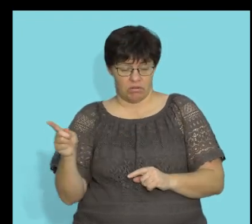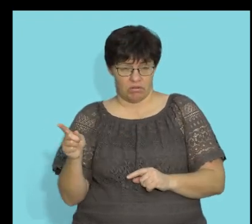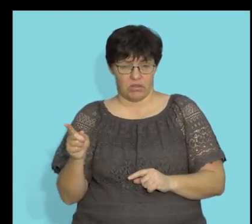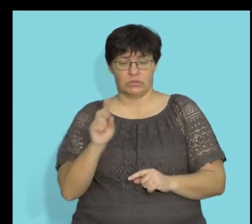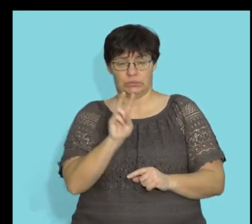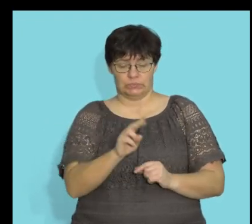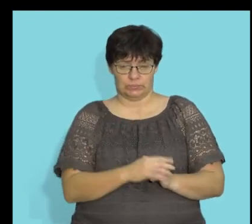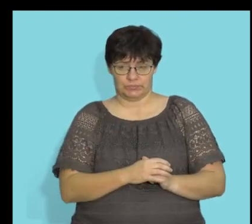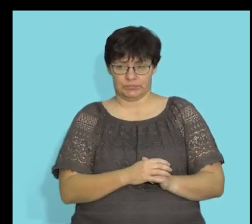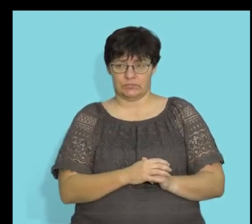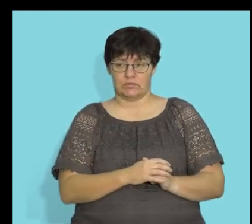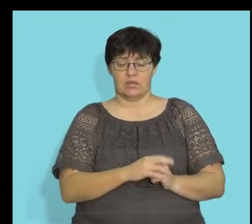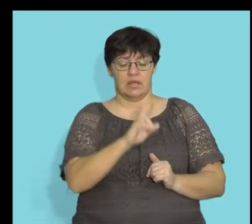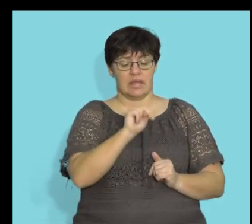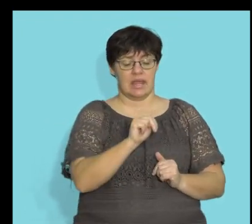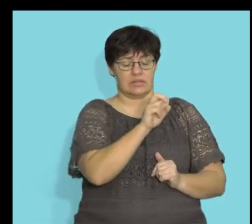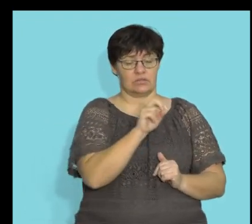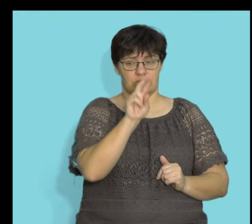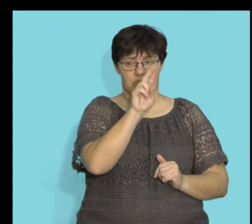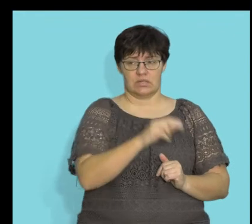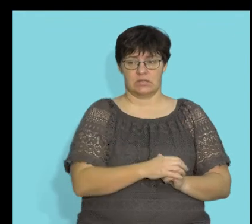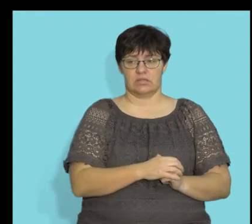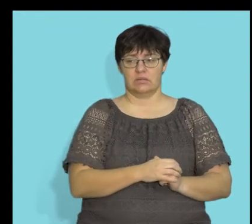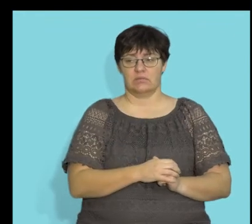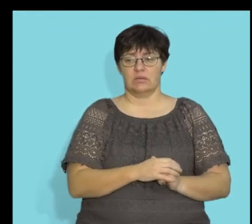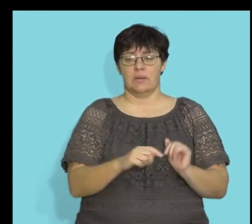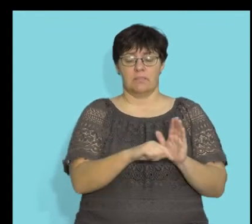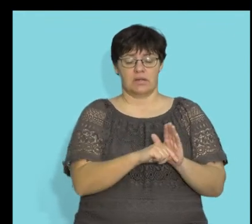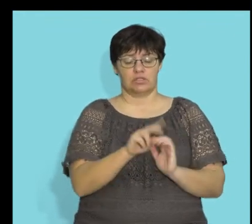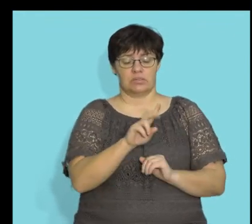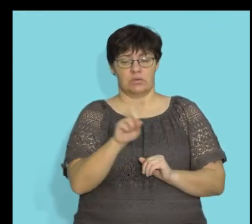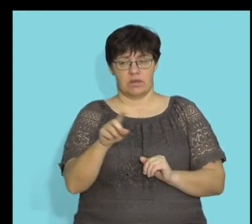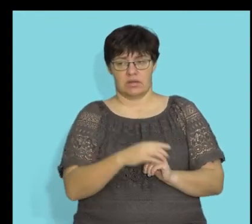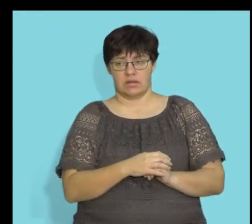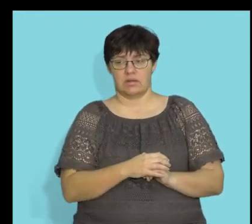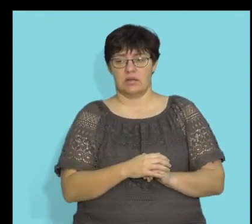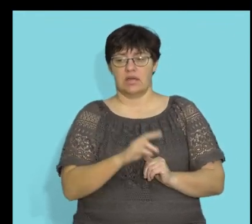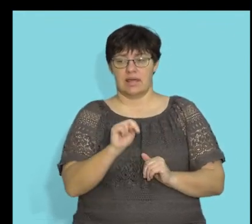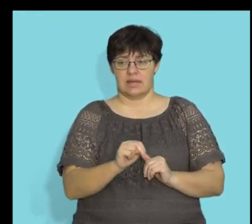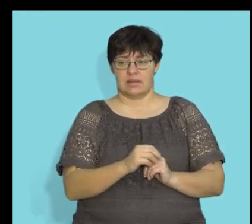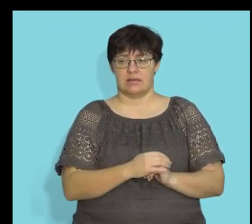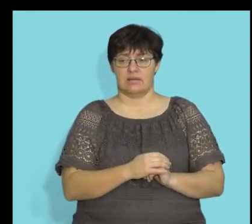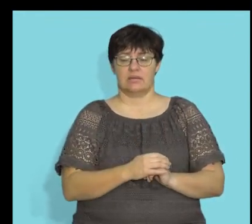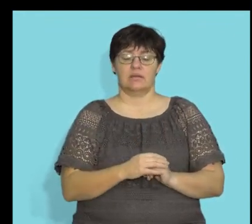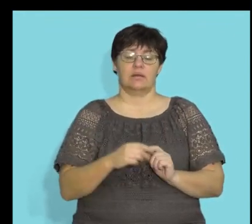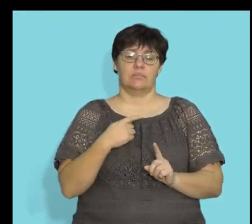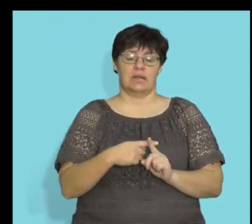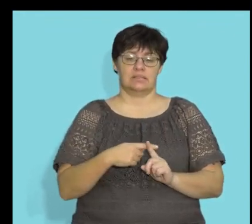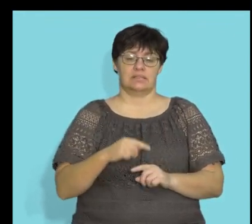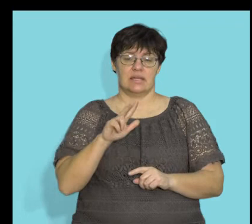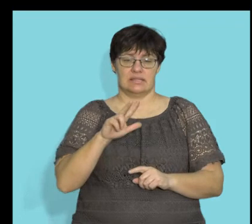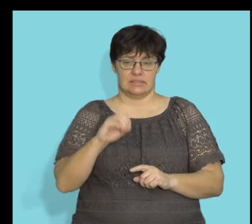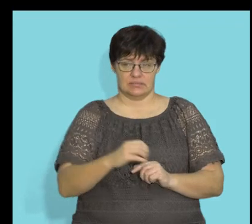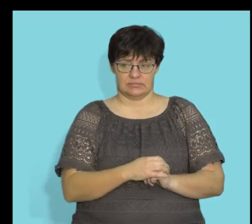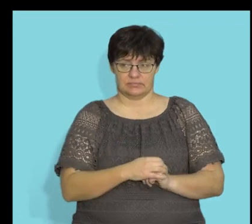everything by 2. So that's going to leave me with n squared minus 21n